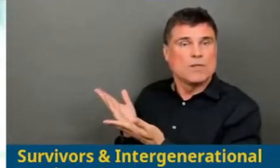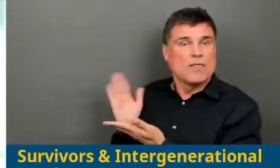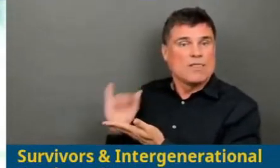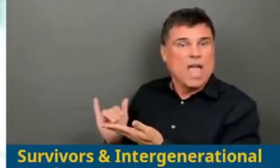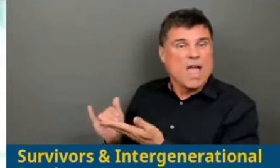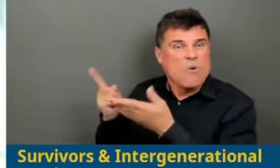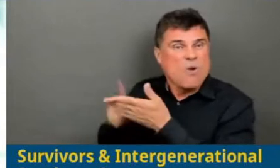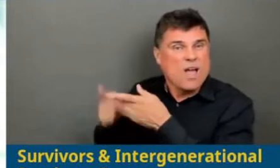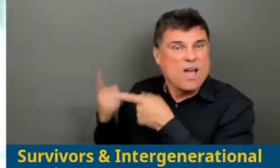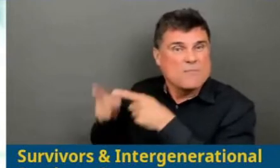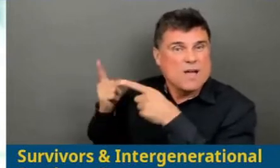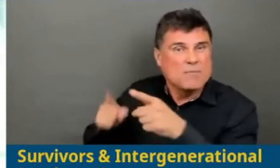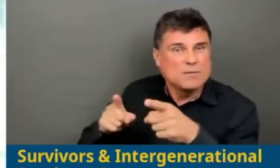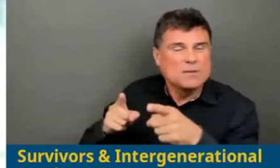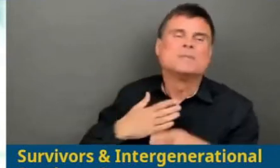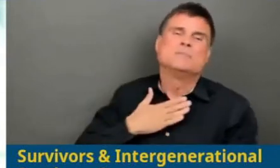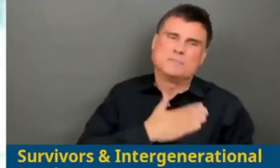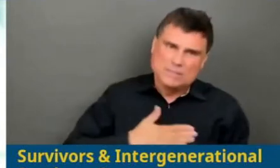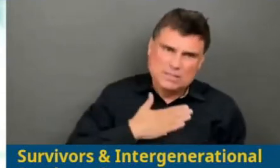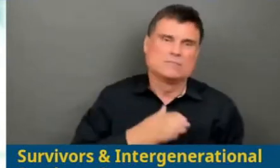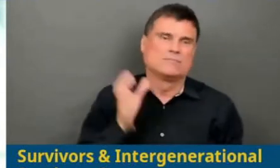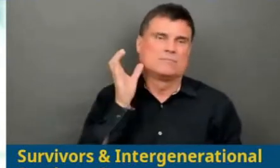to a residential school close by.